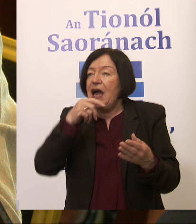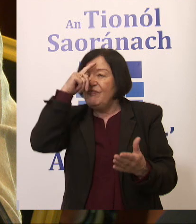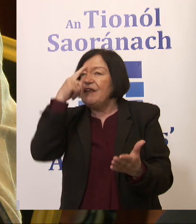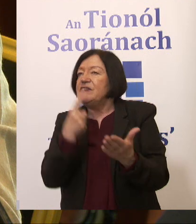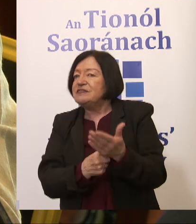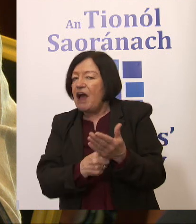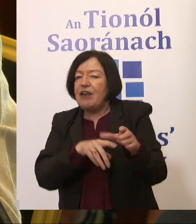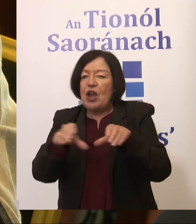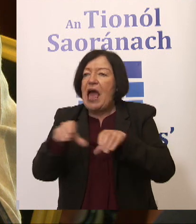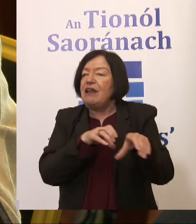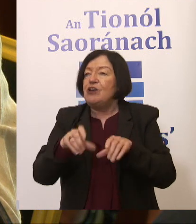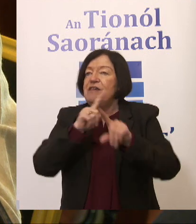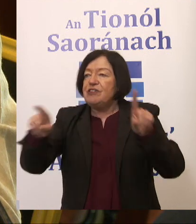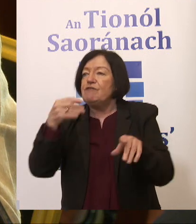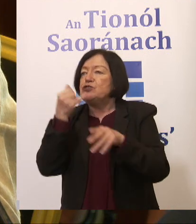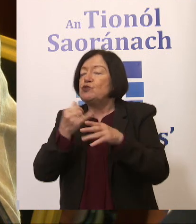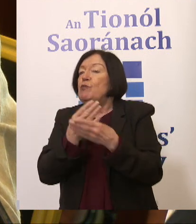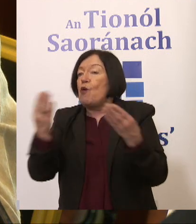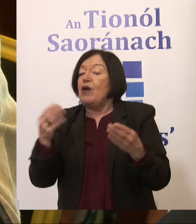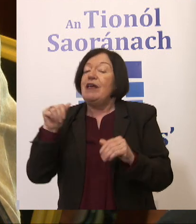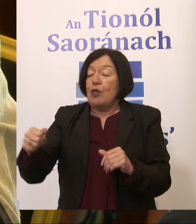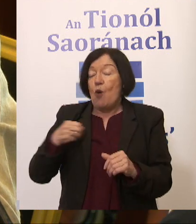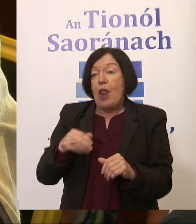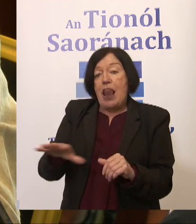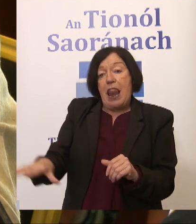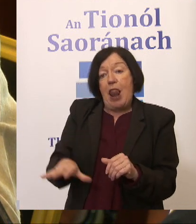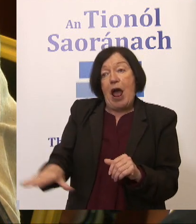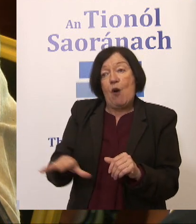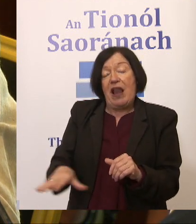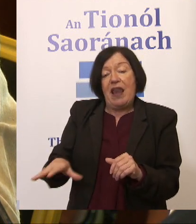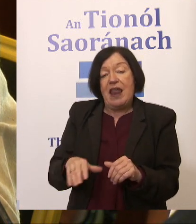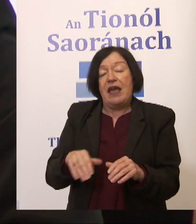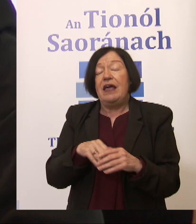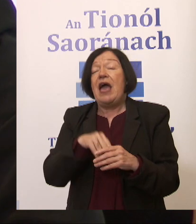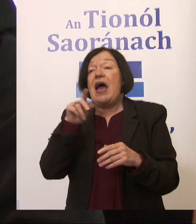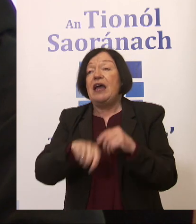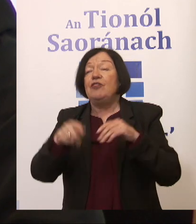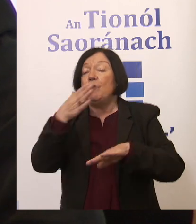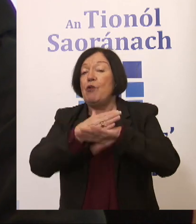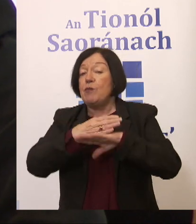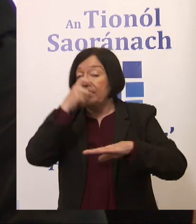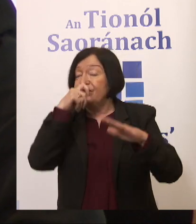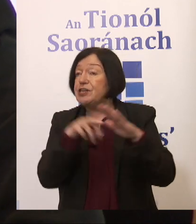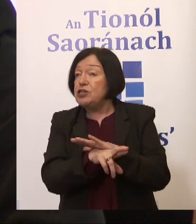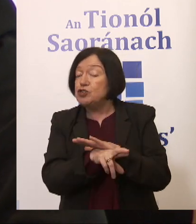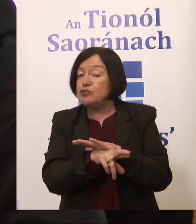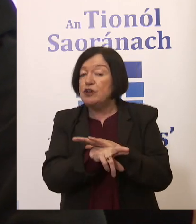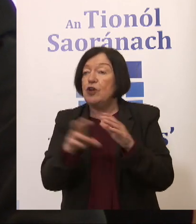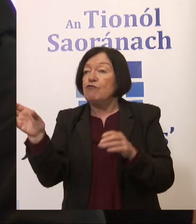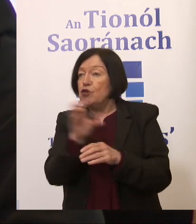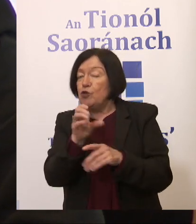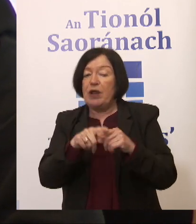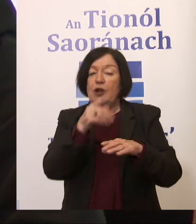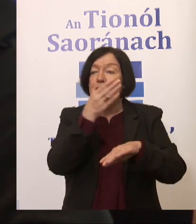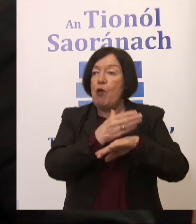on allocations to individual school boards at that localised level. It can also extend to the employment of teachers, the recruitment and employment